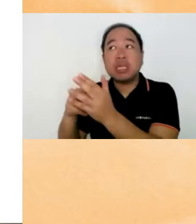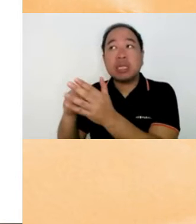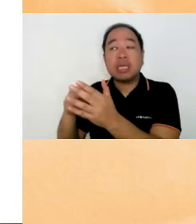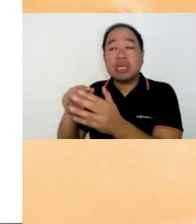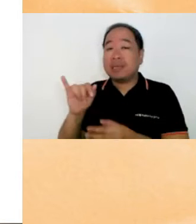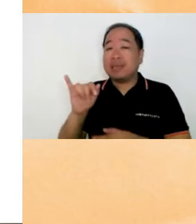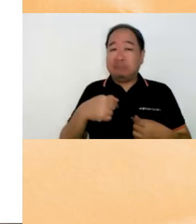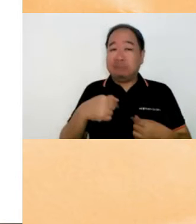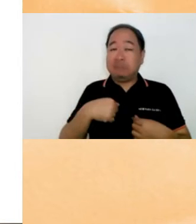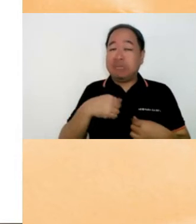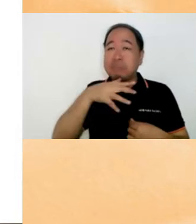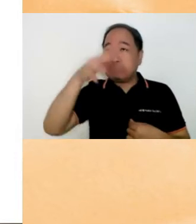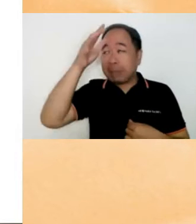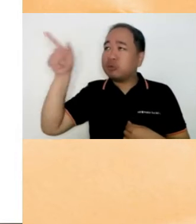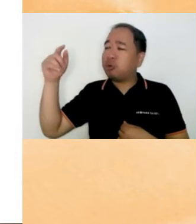has experienced.